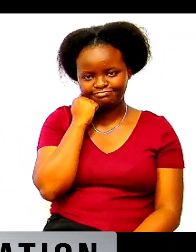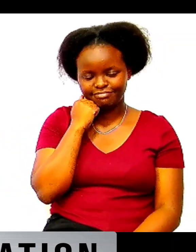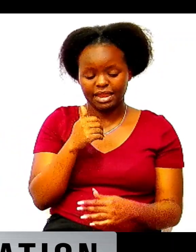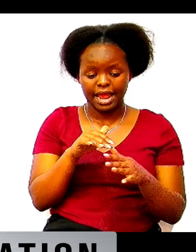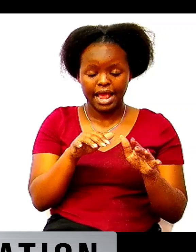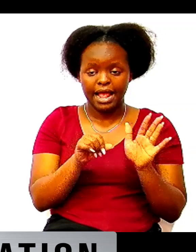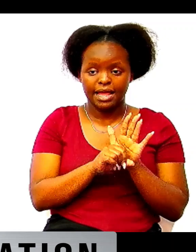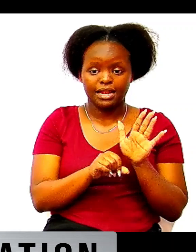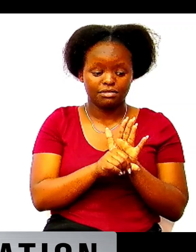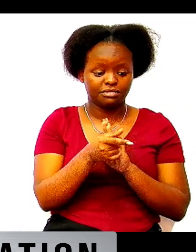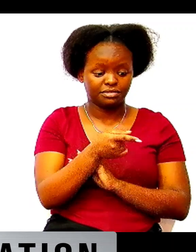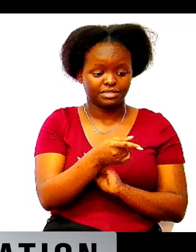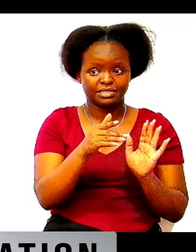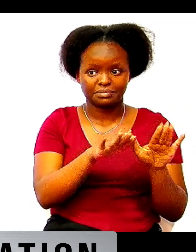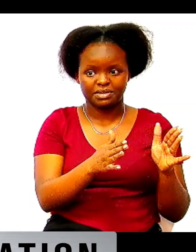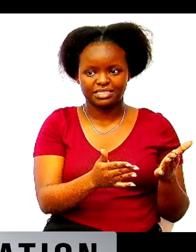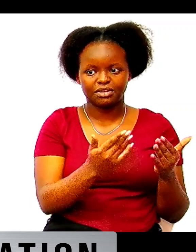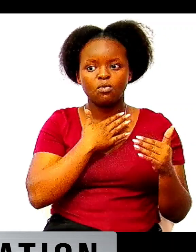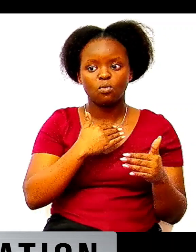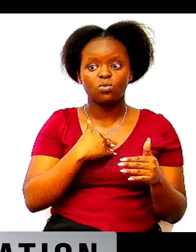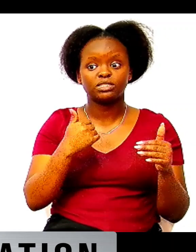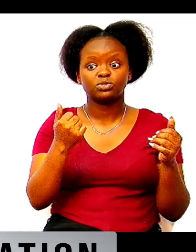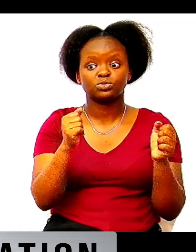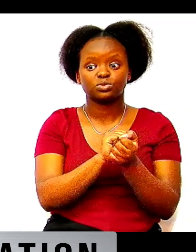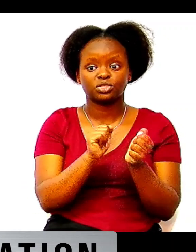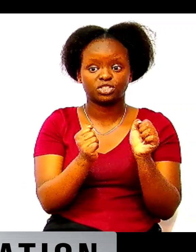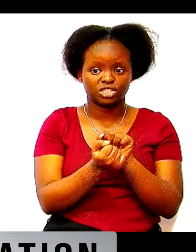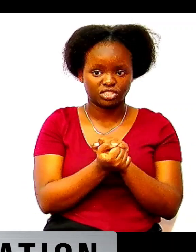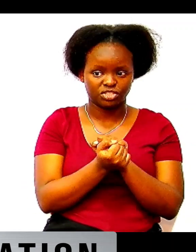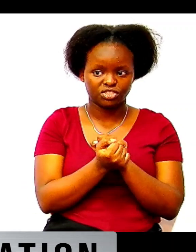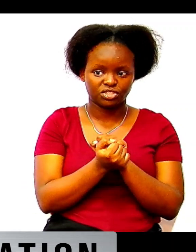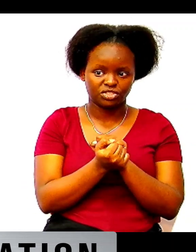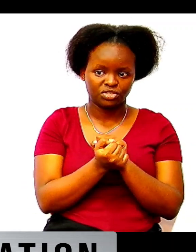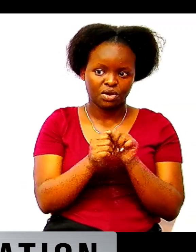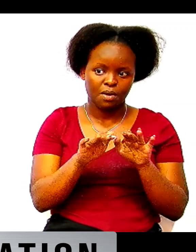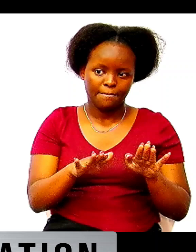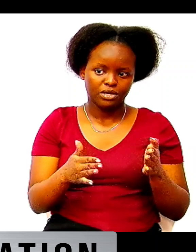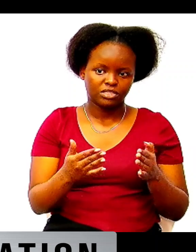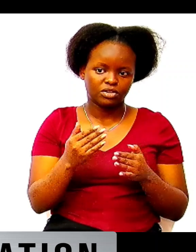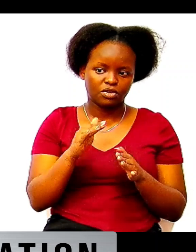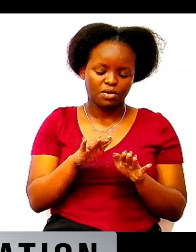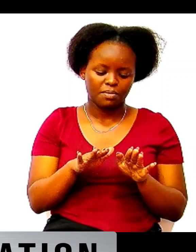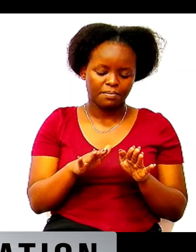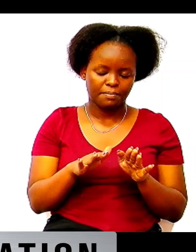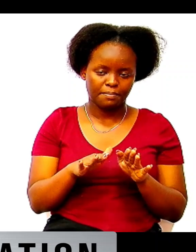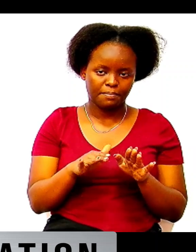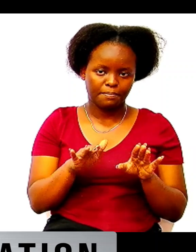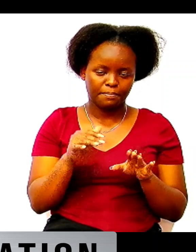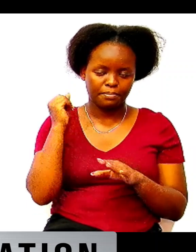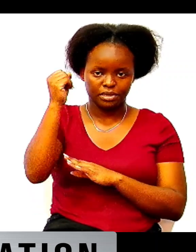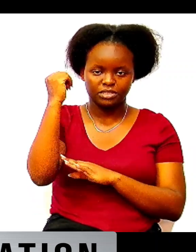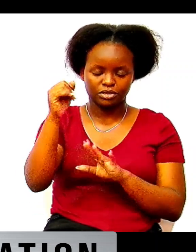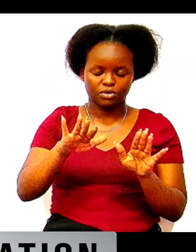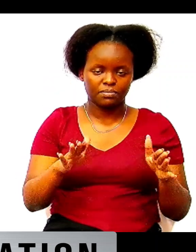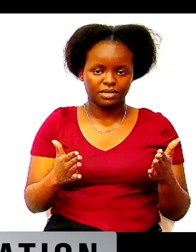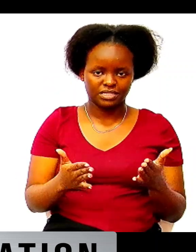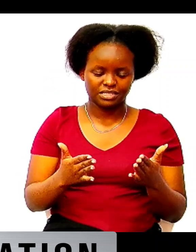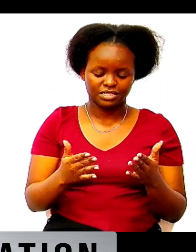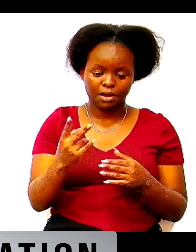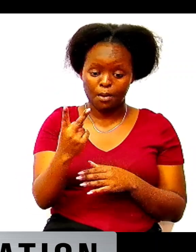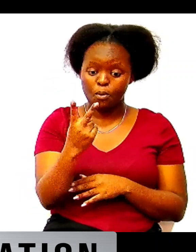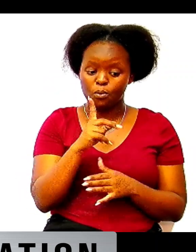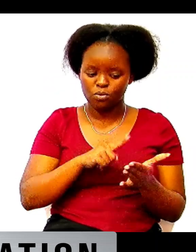still want to change the political parties act to make sure that it is actually what Kenyans